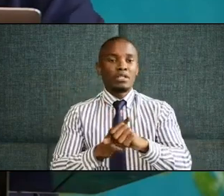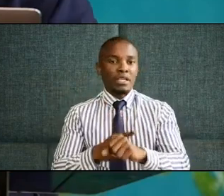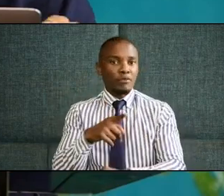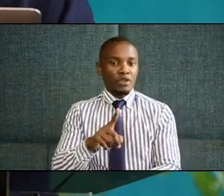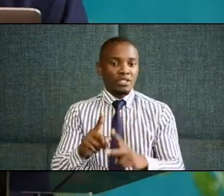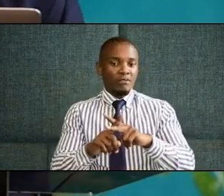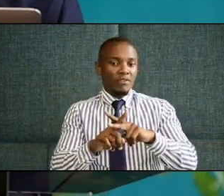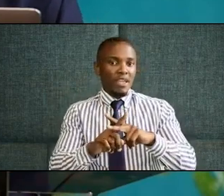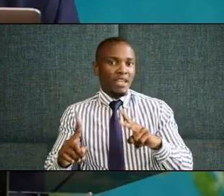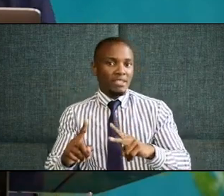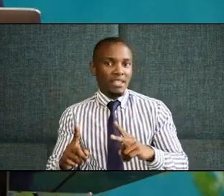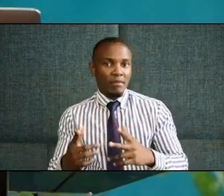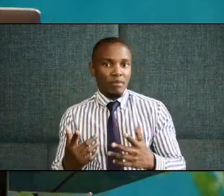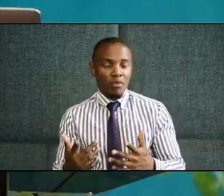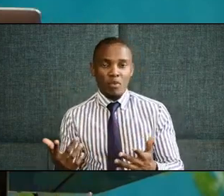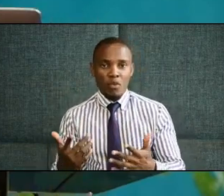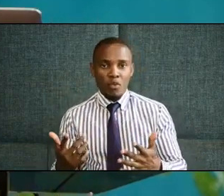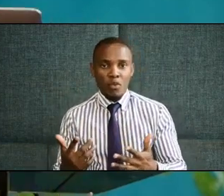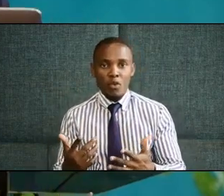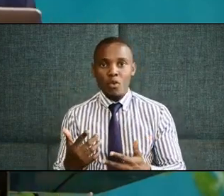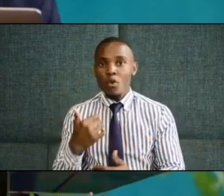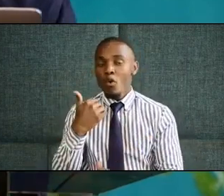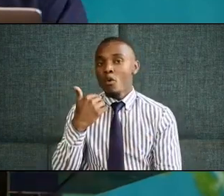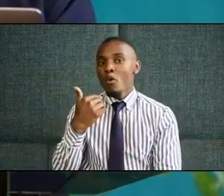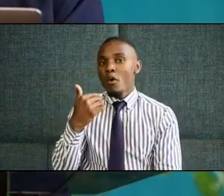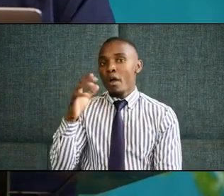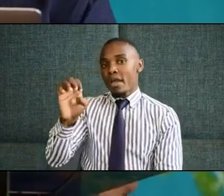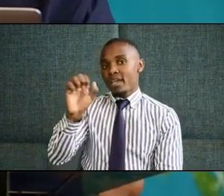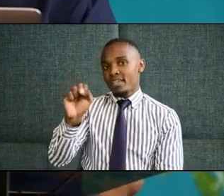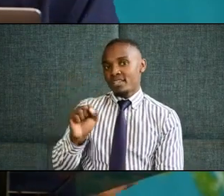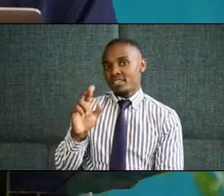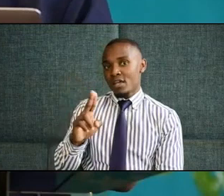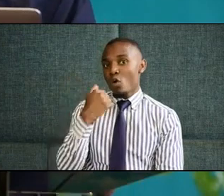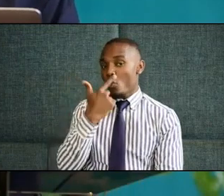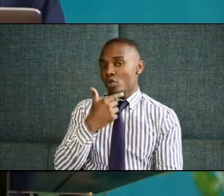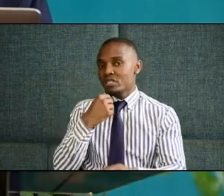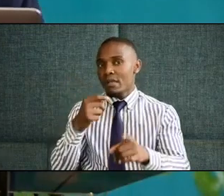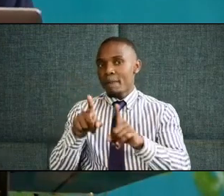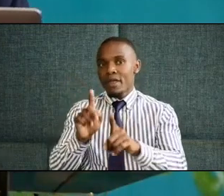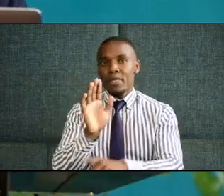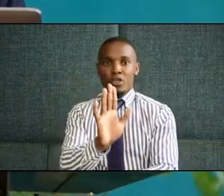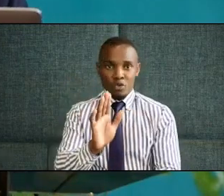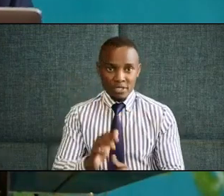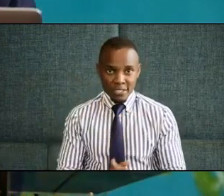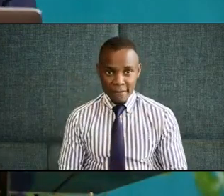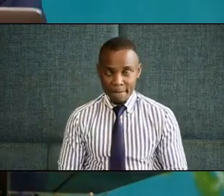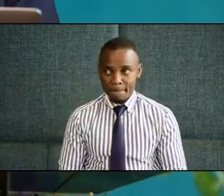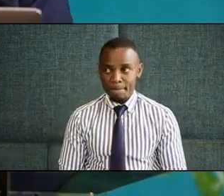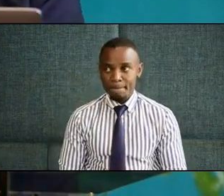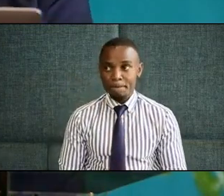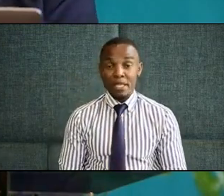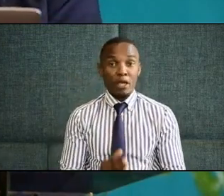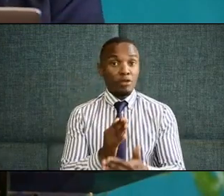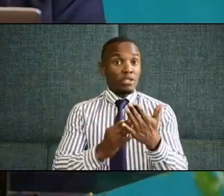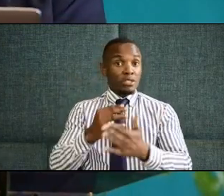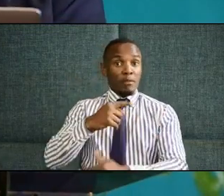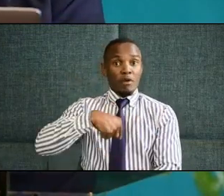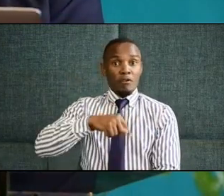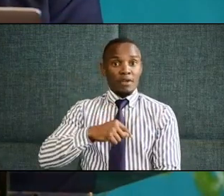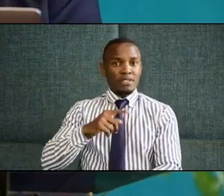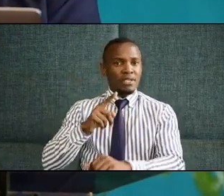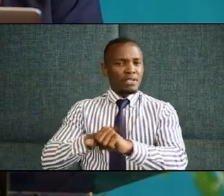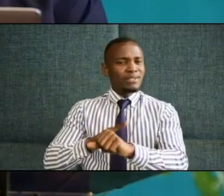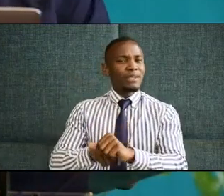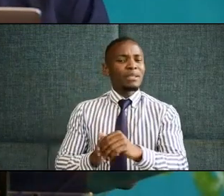you fled from the face of Esau, your brother. Some of us, when we were in